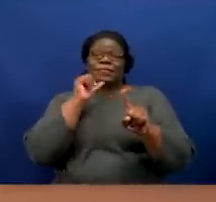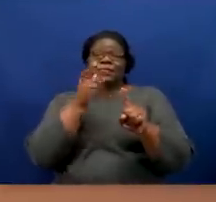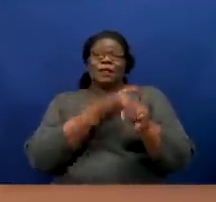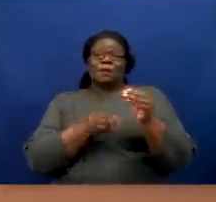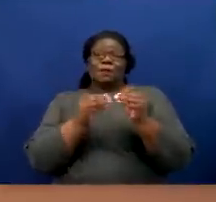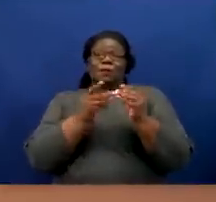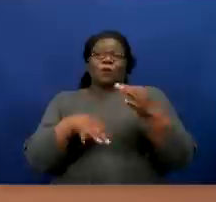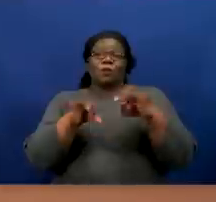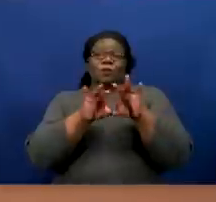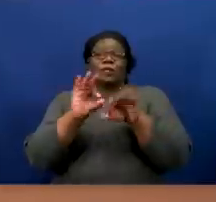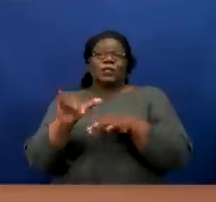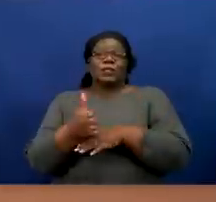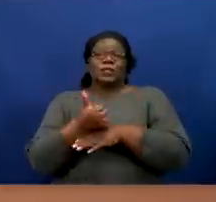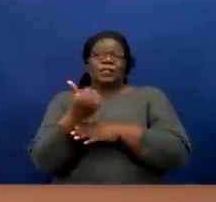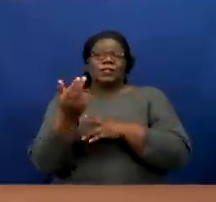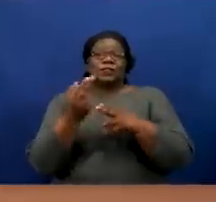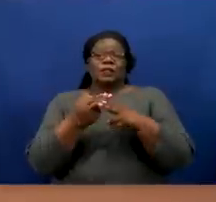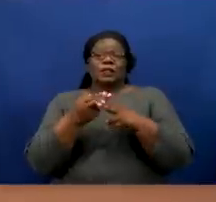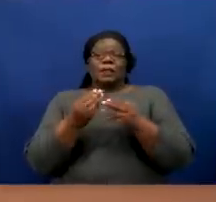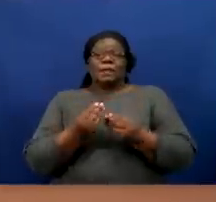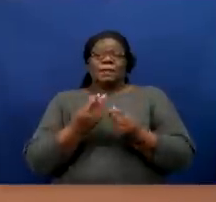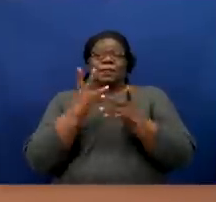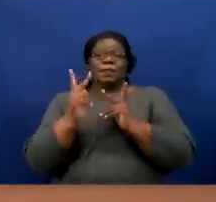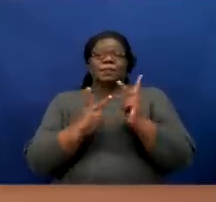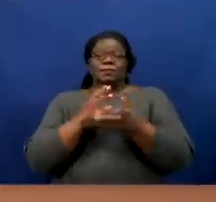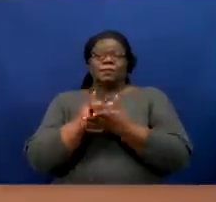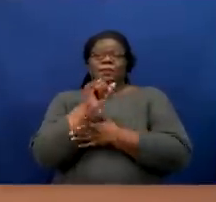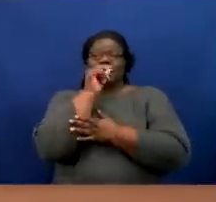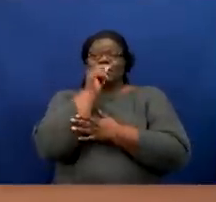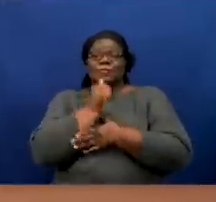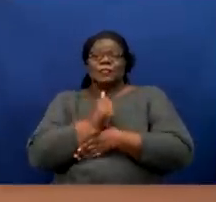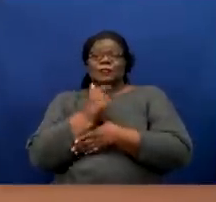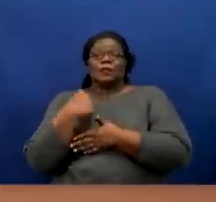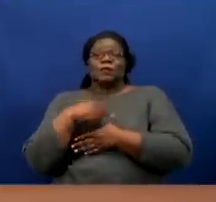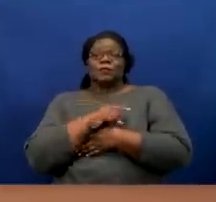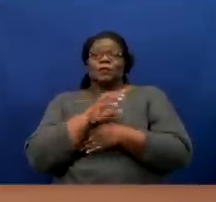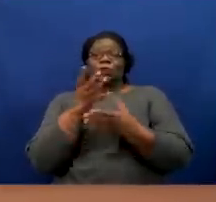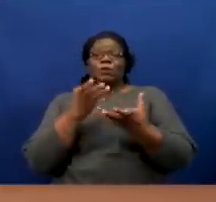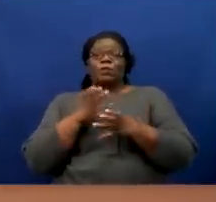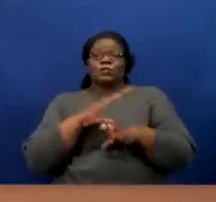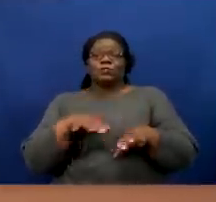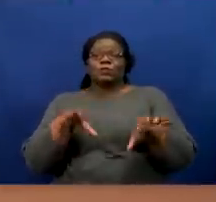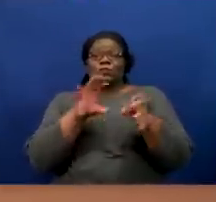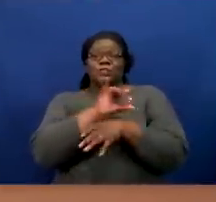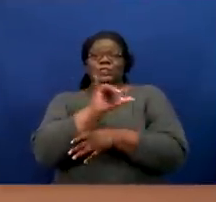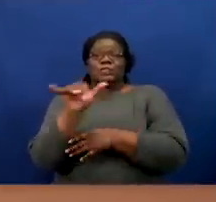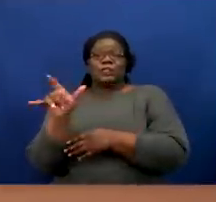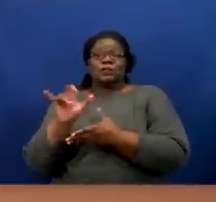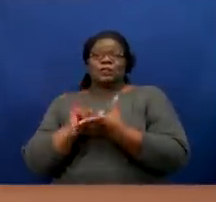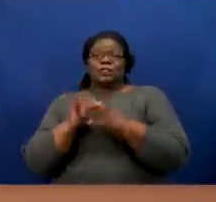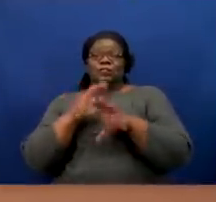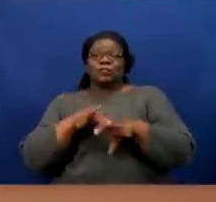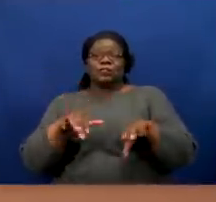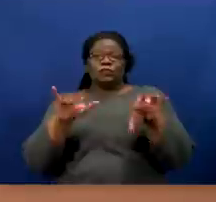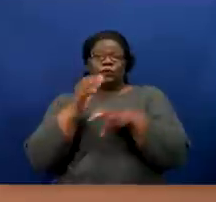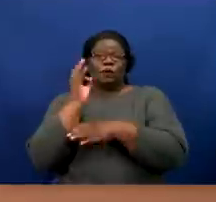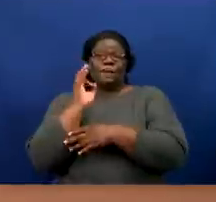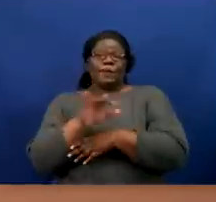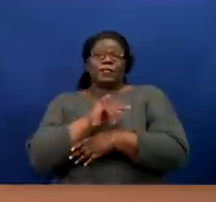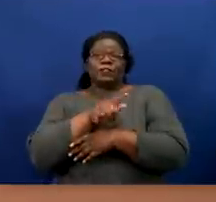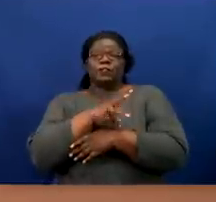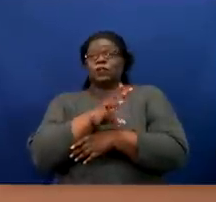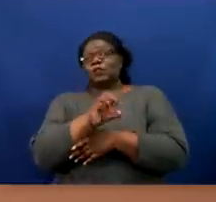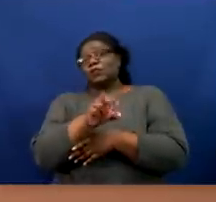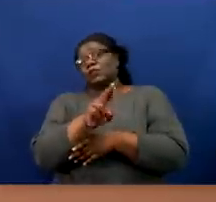other name on the list because there are many who are grieving, and we want you to do the same for those that you will do for Pastor Lawson. Comfort